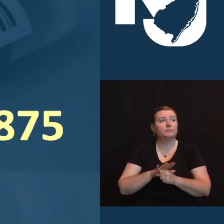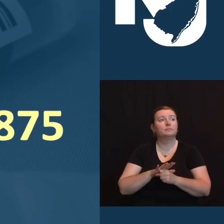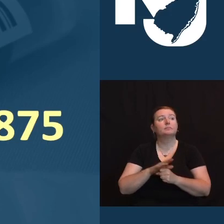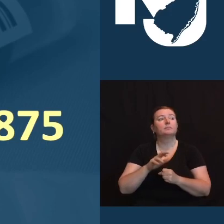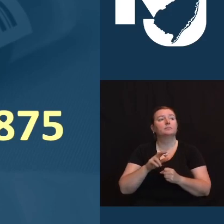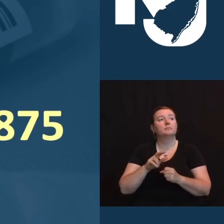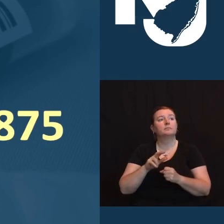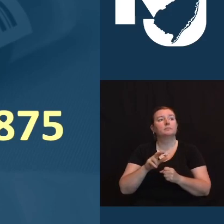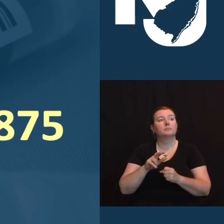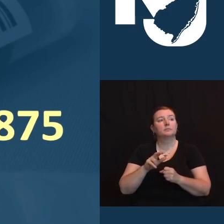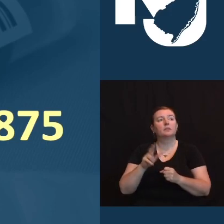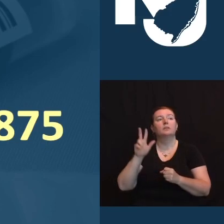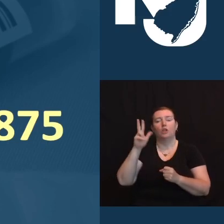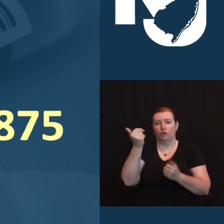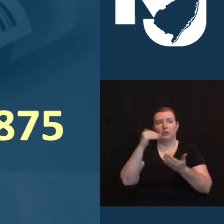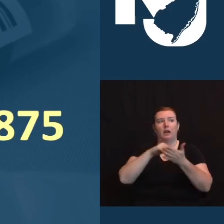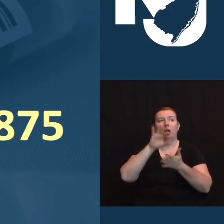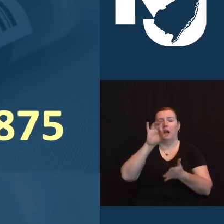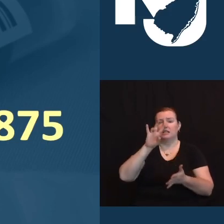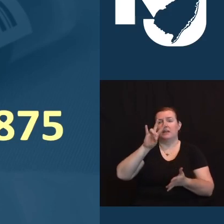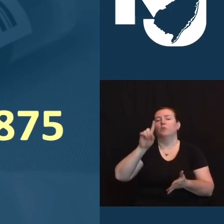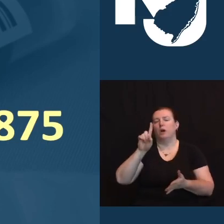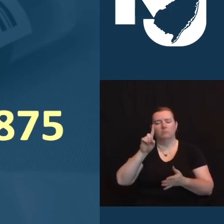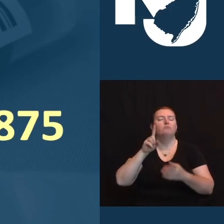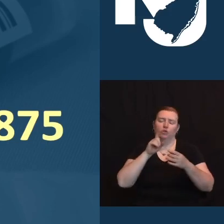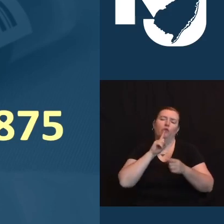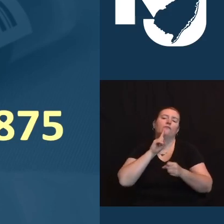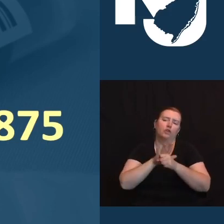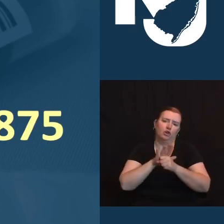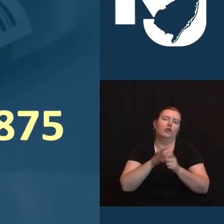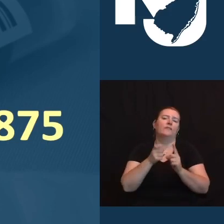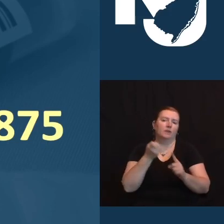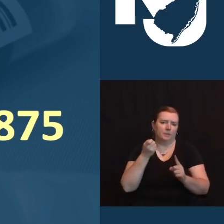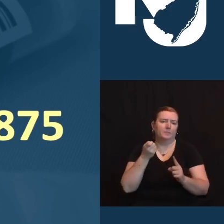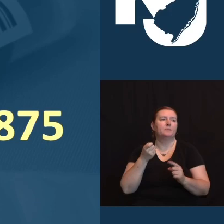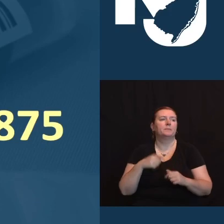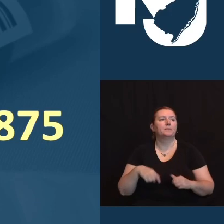13,971. And the count of probable deaths also remains at